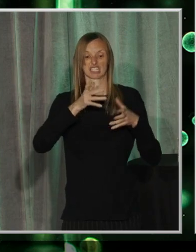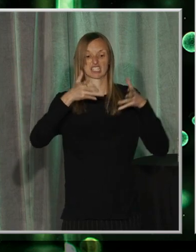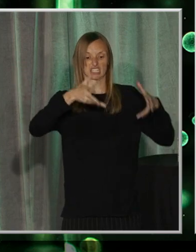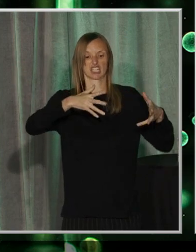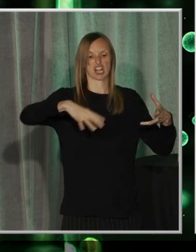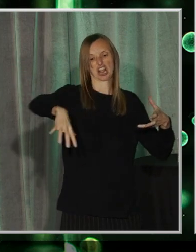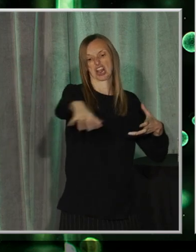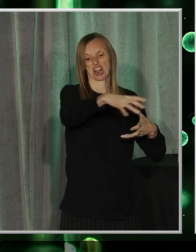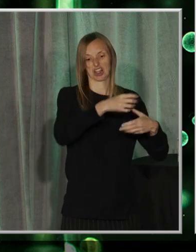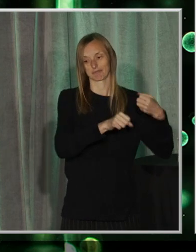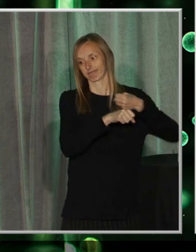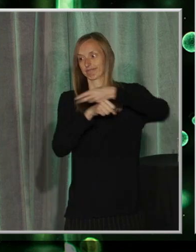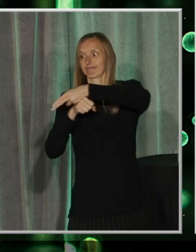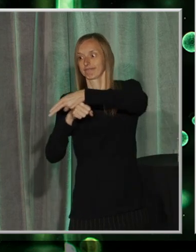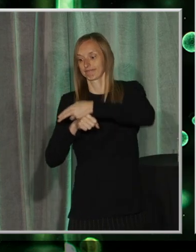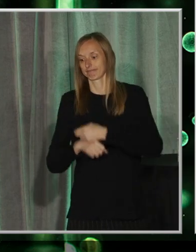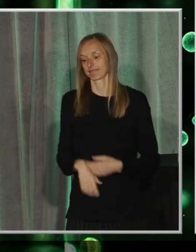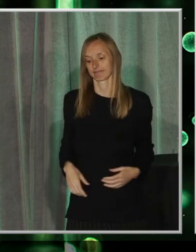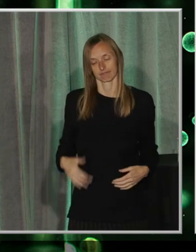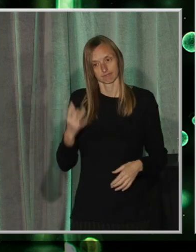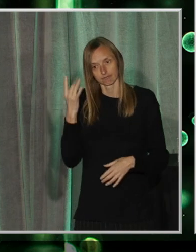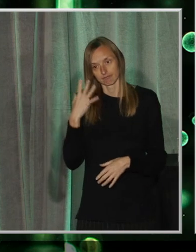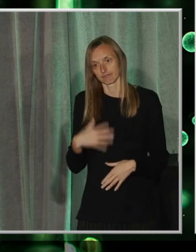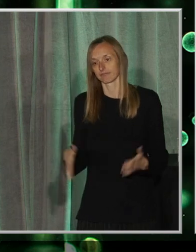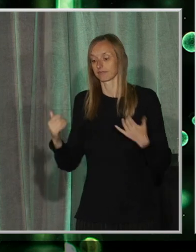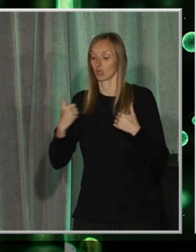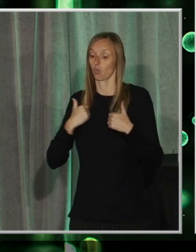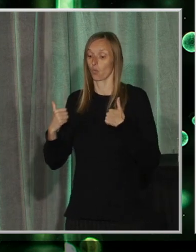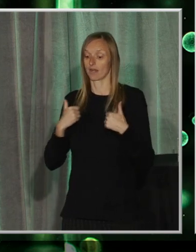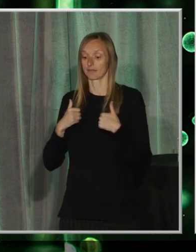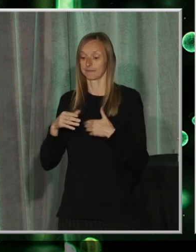Well, then the plastic pollution in Rwanda,